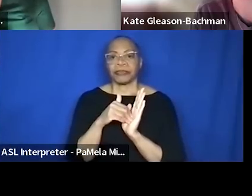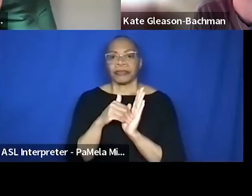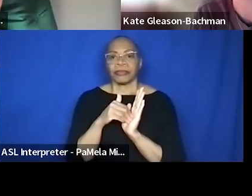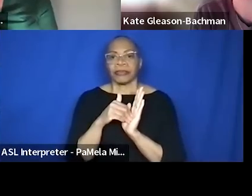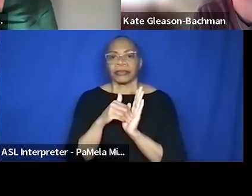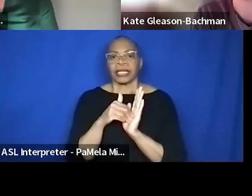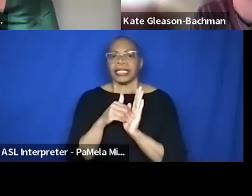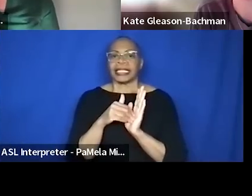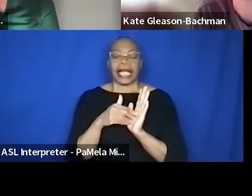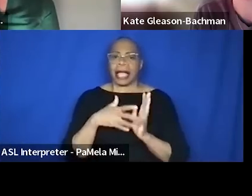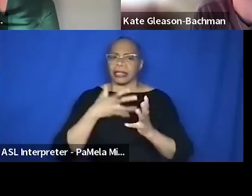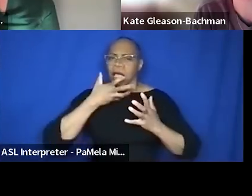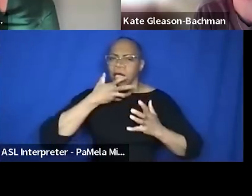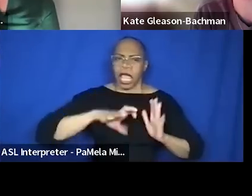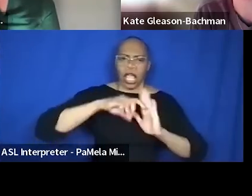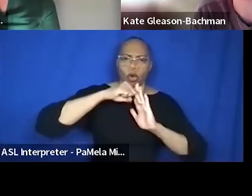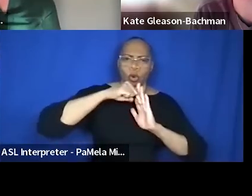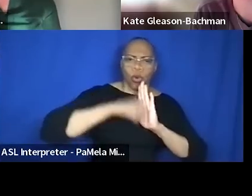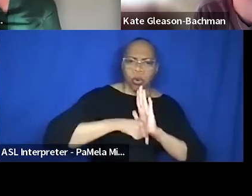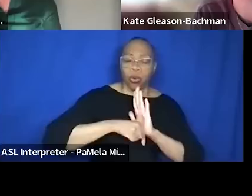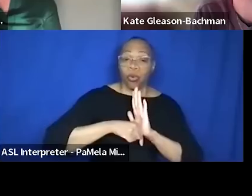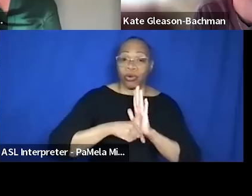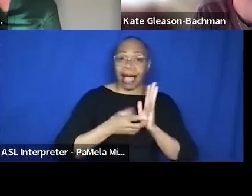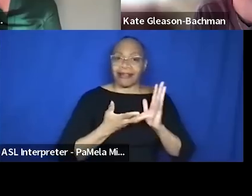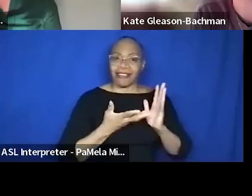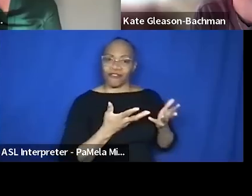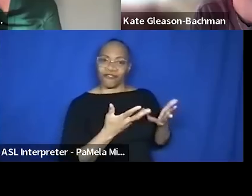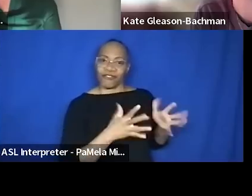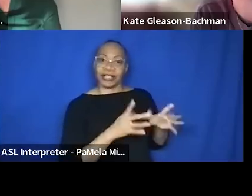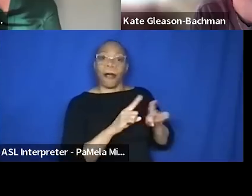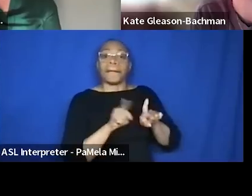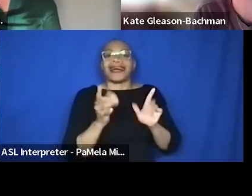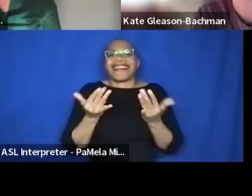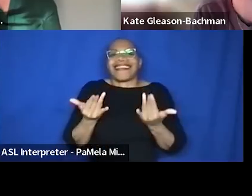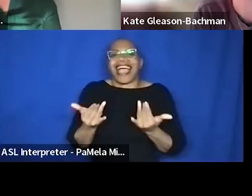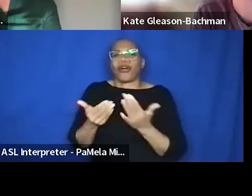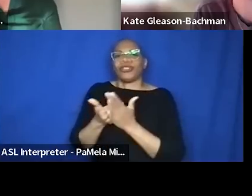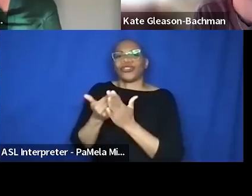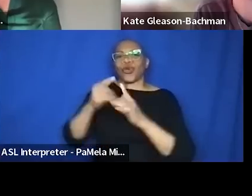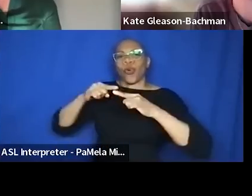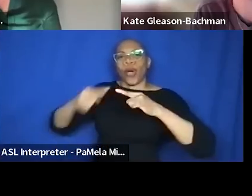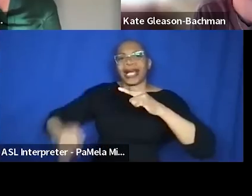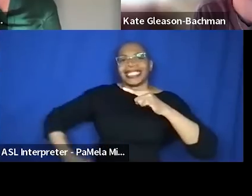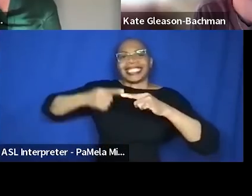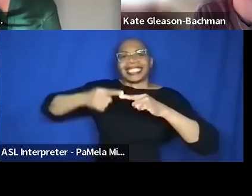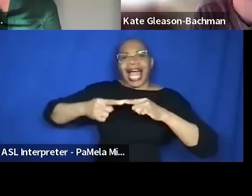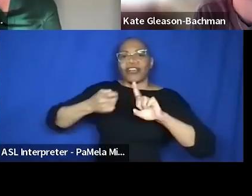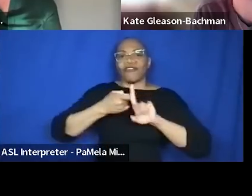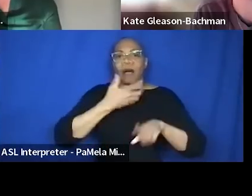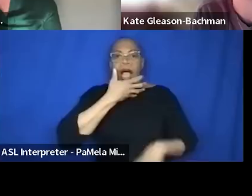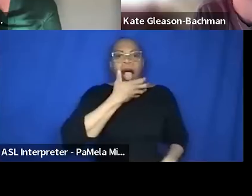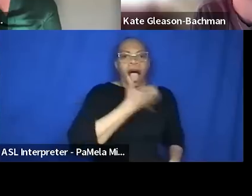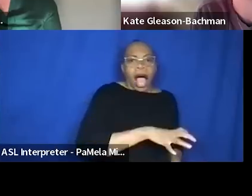the extreme heat is pretty much over now. But now this is the newest cycle where you go from